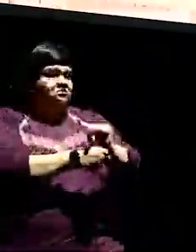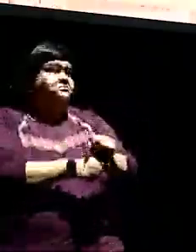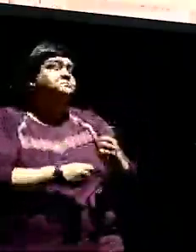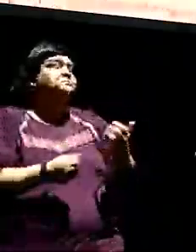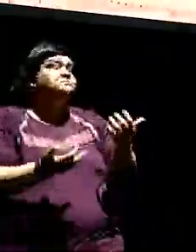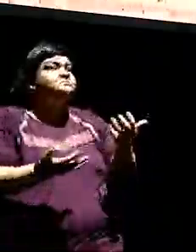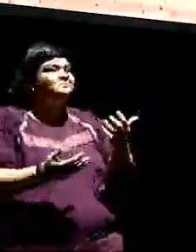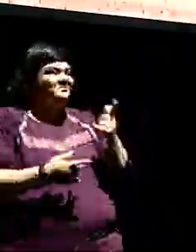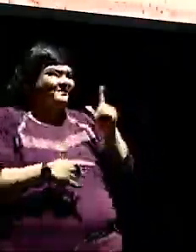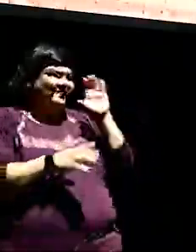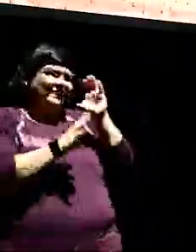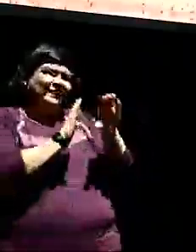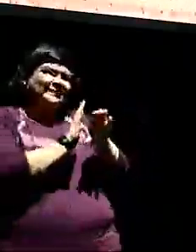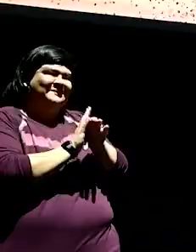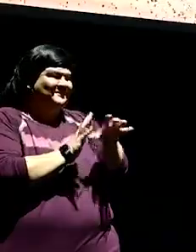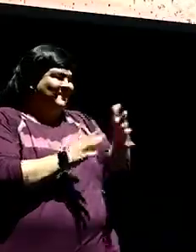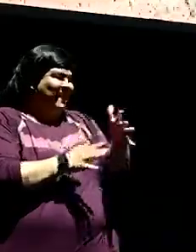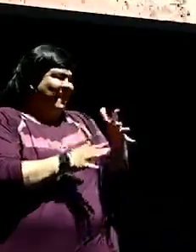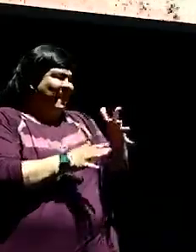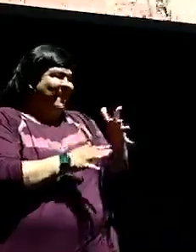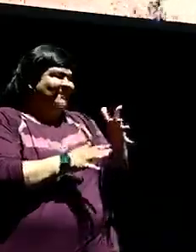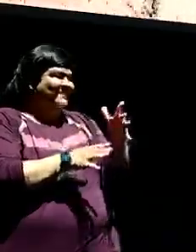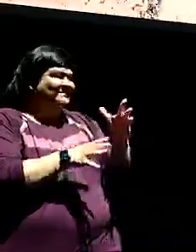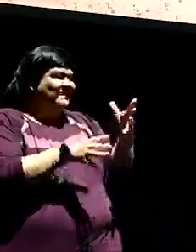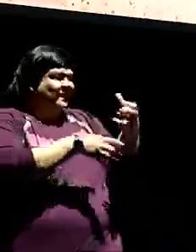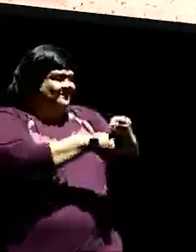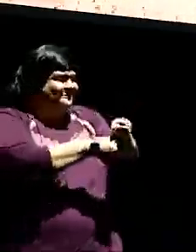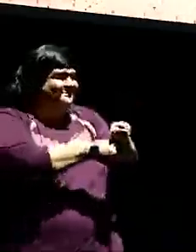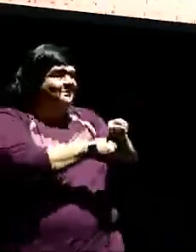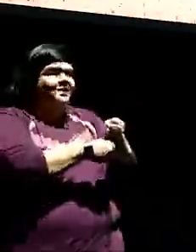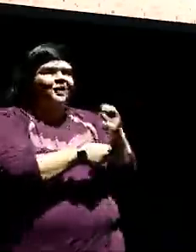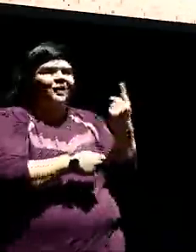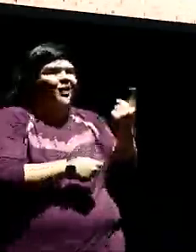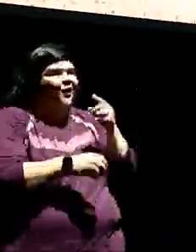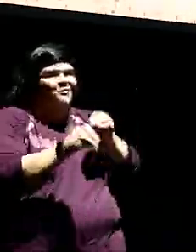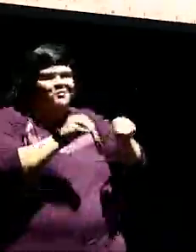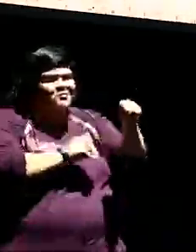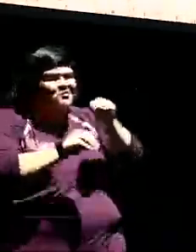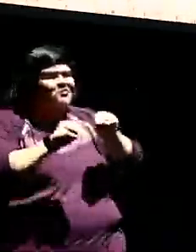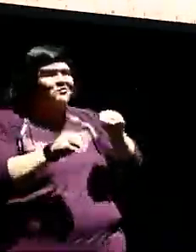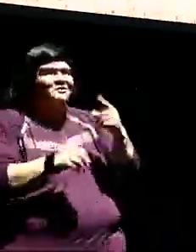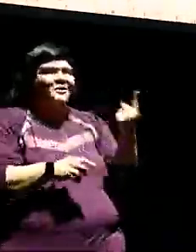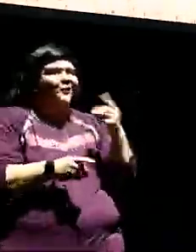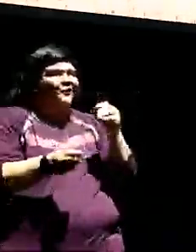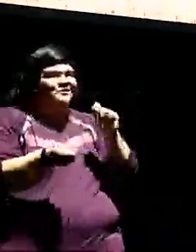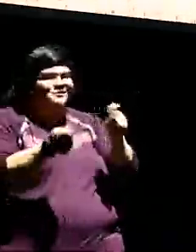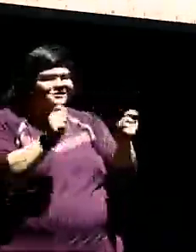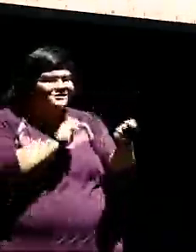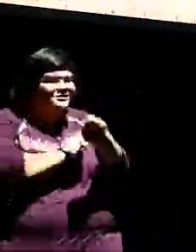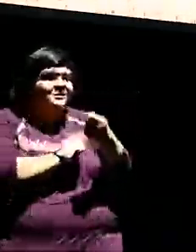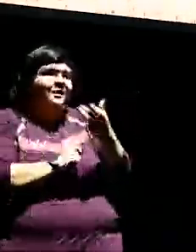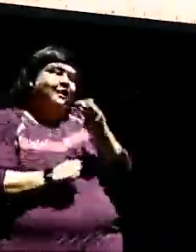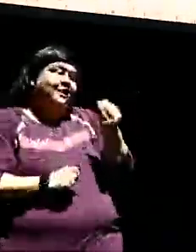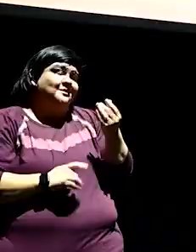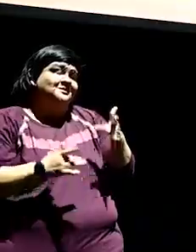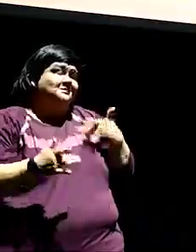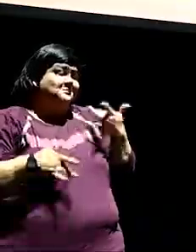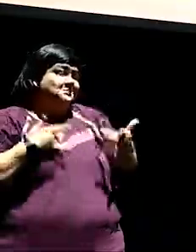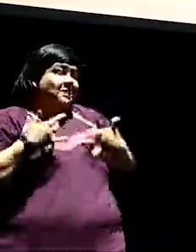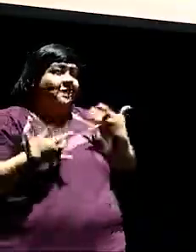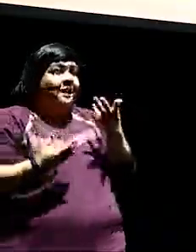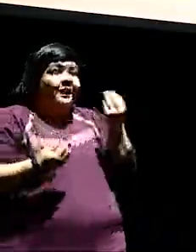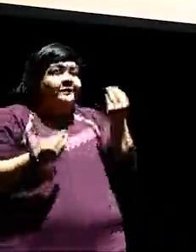this image kind of captures what it is. It is ever moving, ever changing, and exciting, and